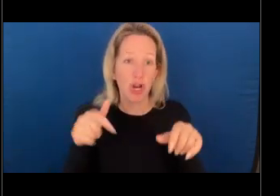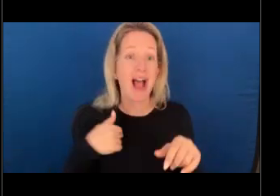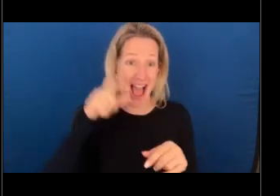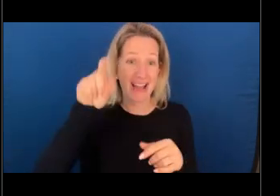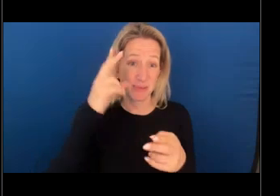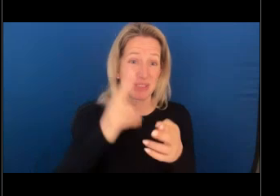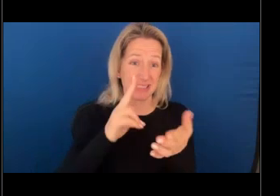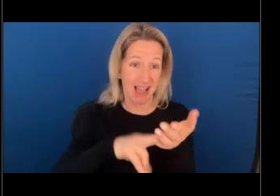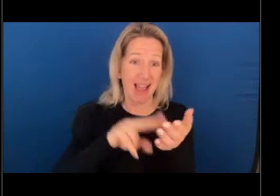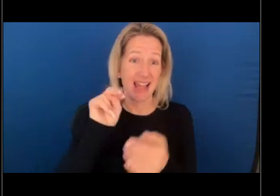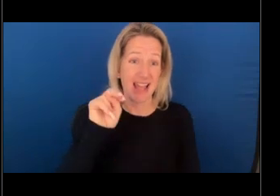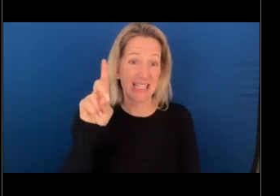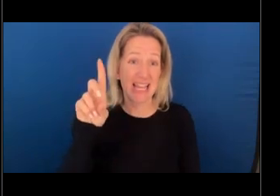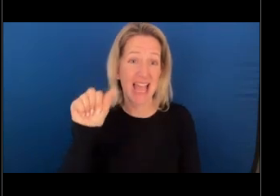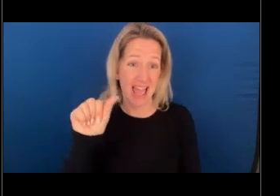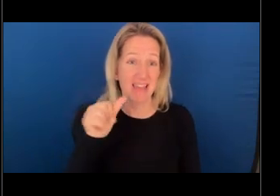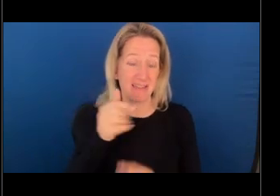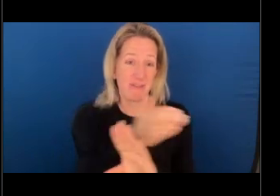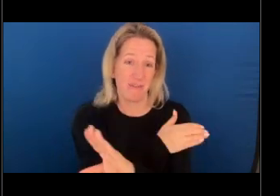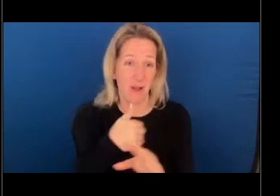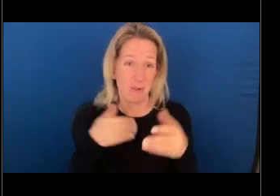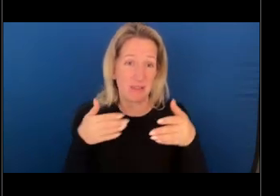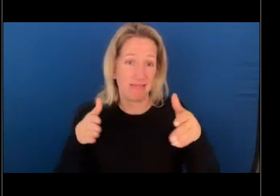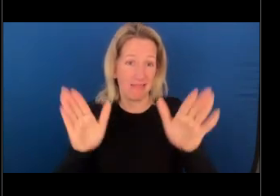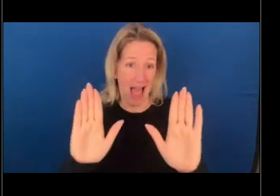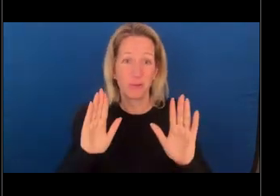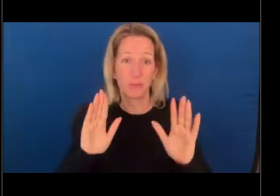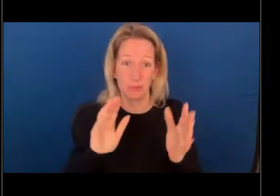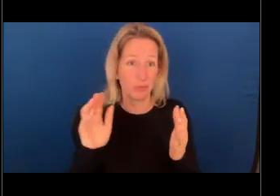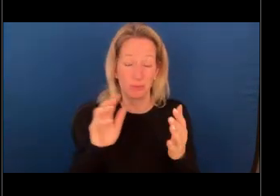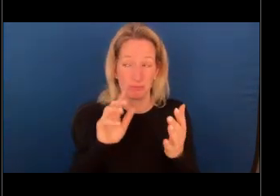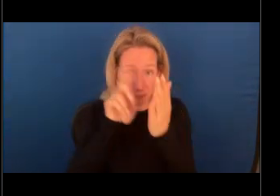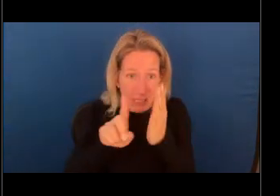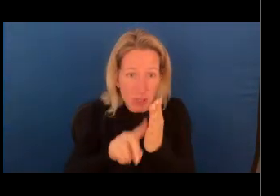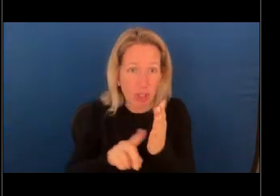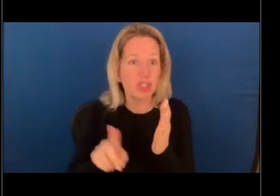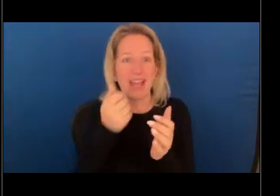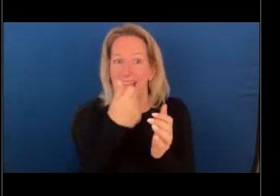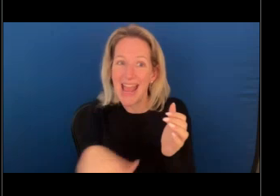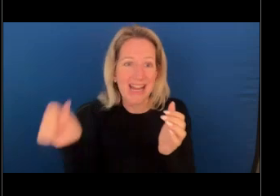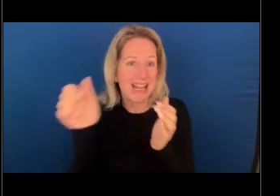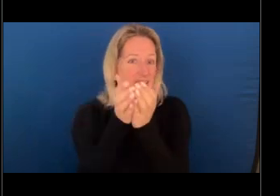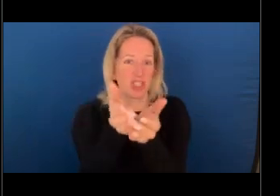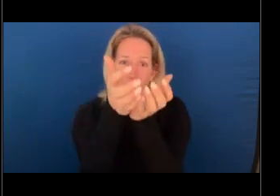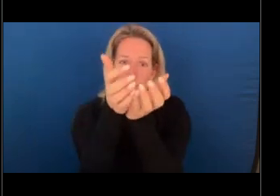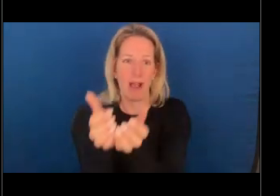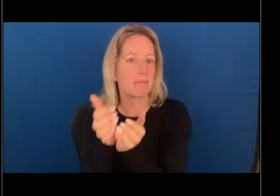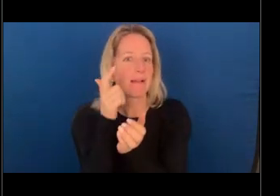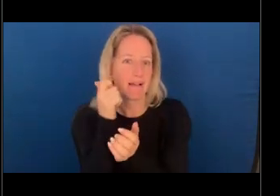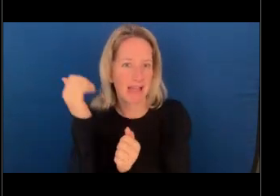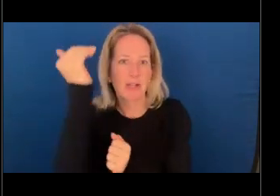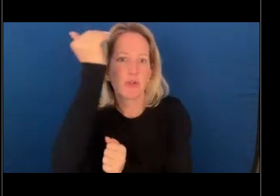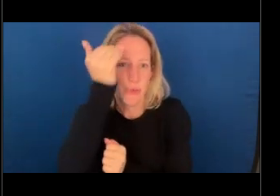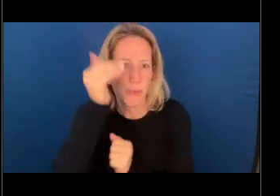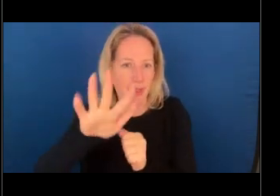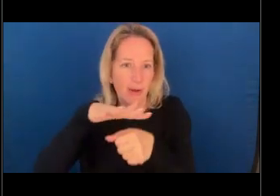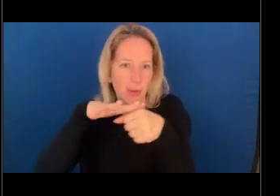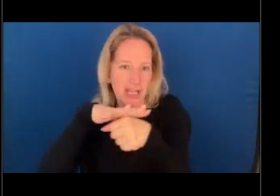on shipwrecks in the sanctuary, because I would obviously know their locations. So what we're finding is